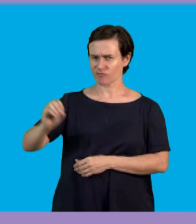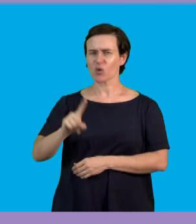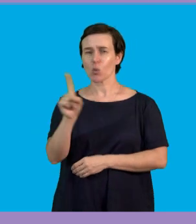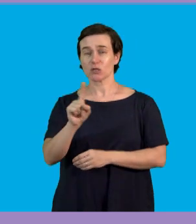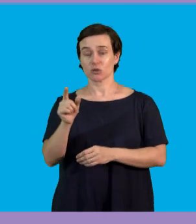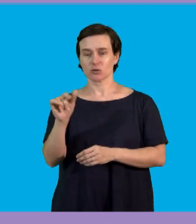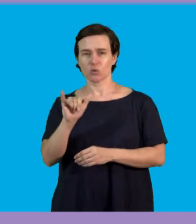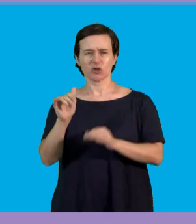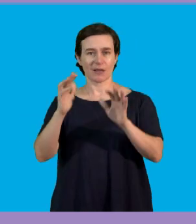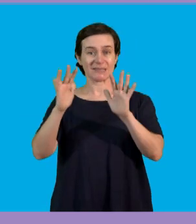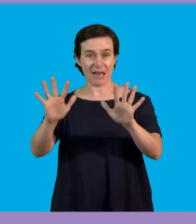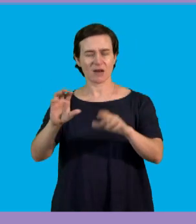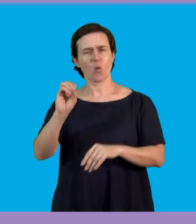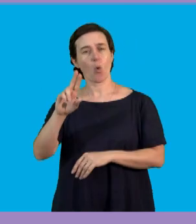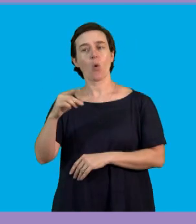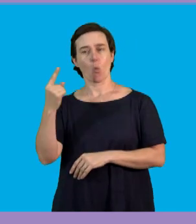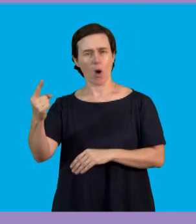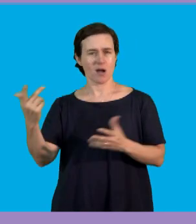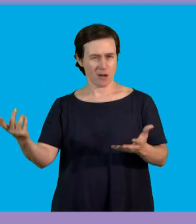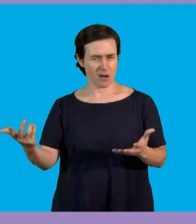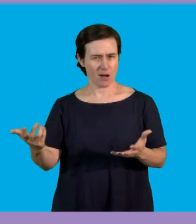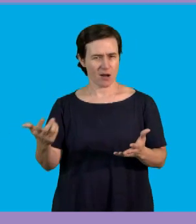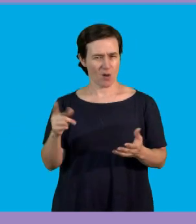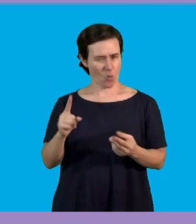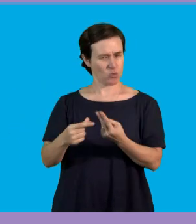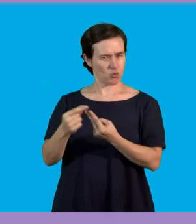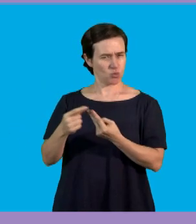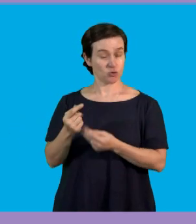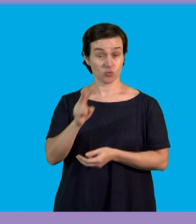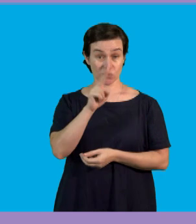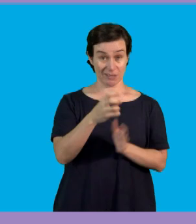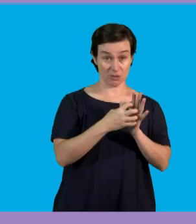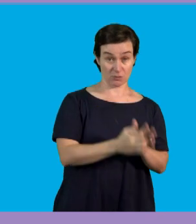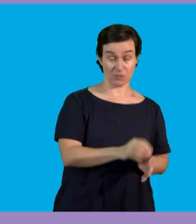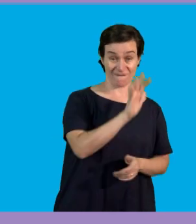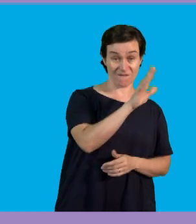and the ones. So here's the number that we are given there as an example,